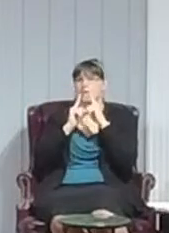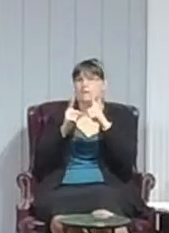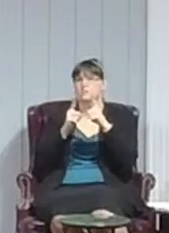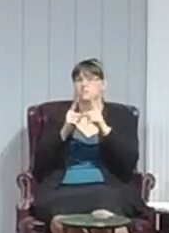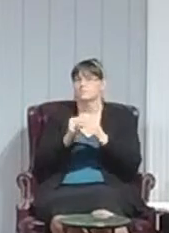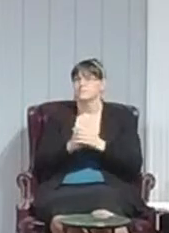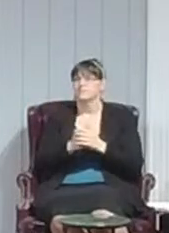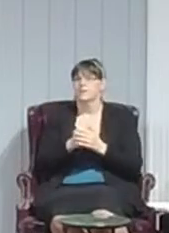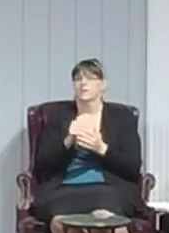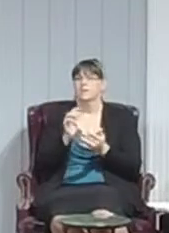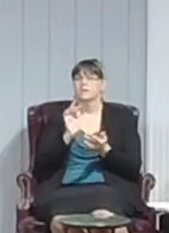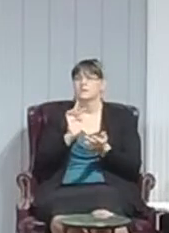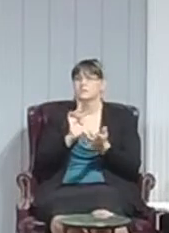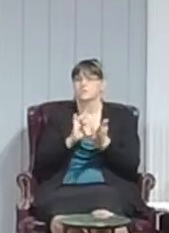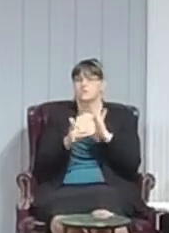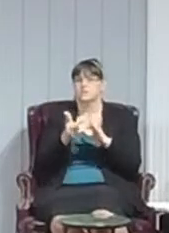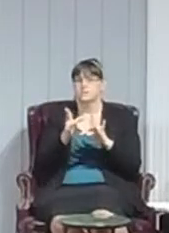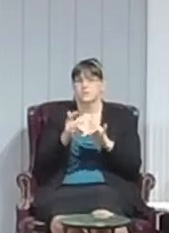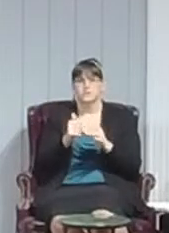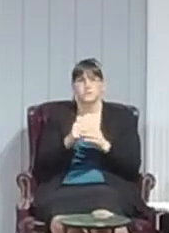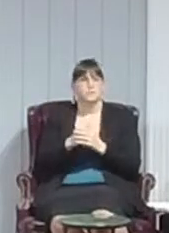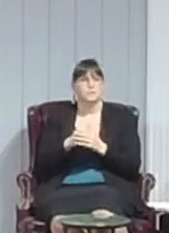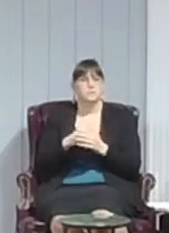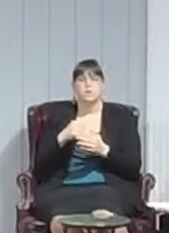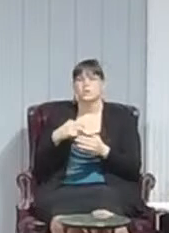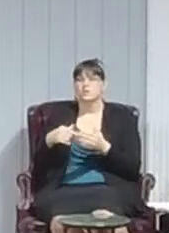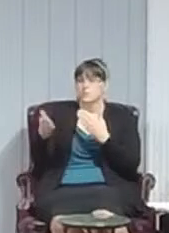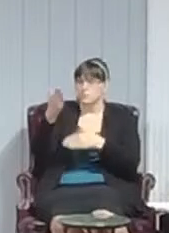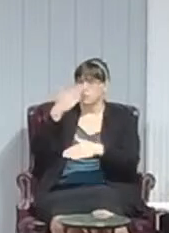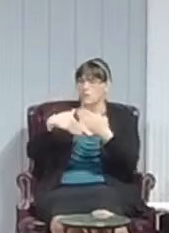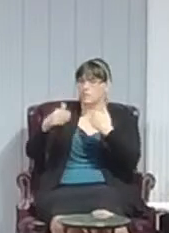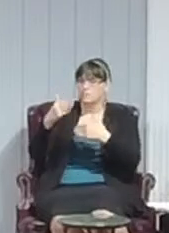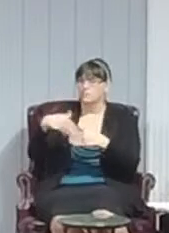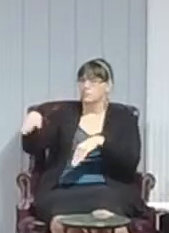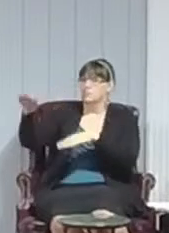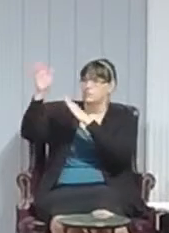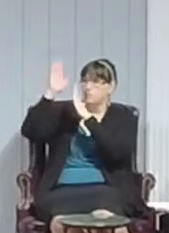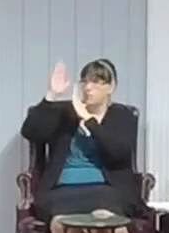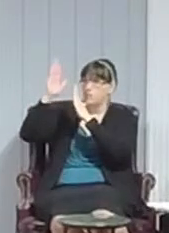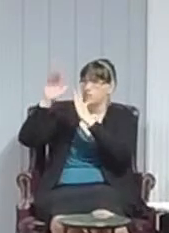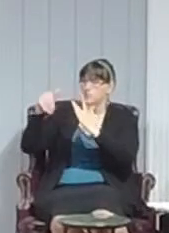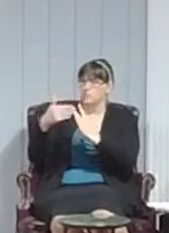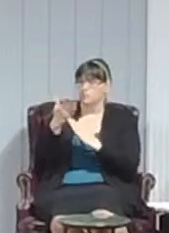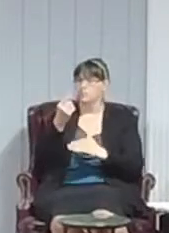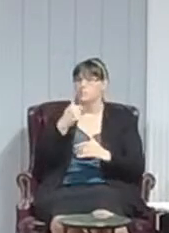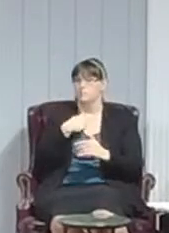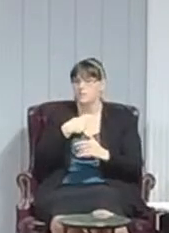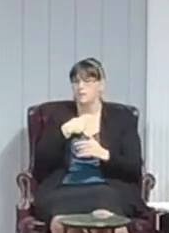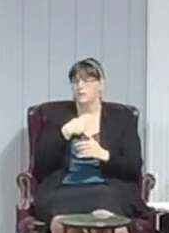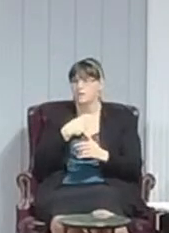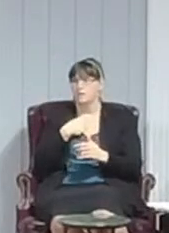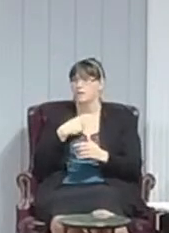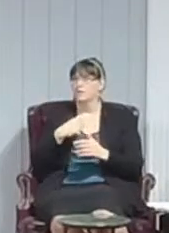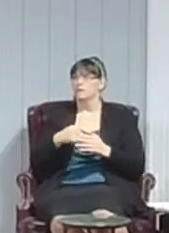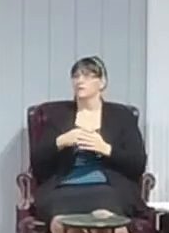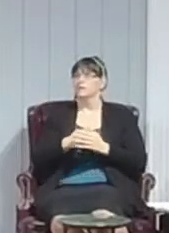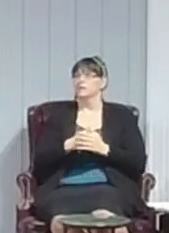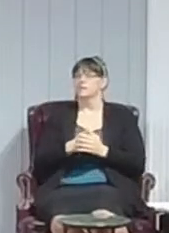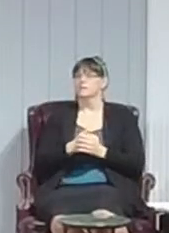Jesus, what he said, here's the thing, is you come to the Father through me, and when you come to the Father through